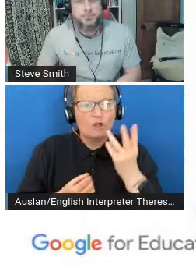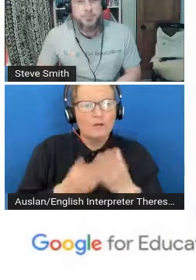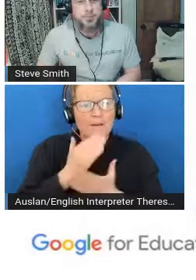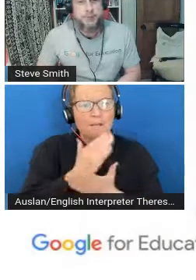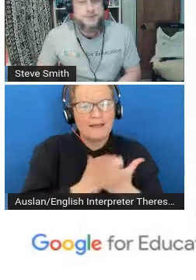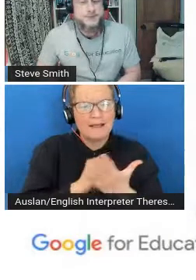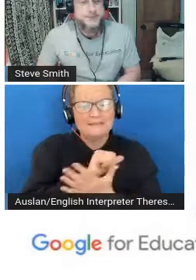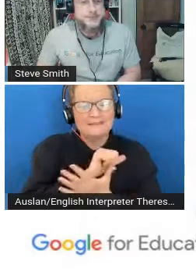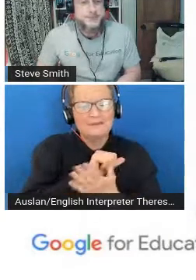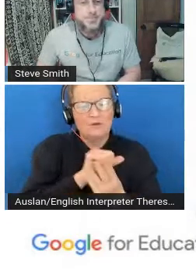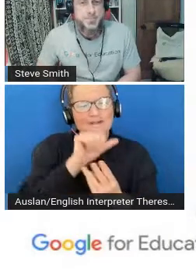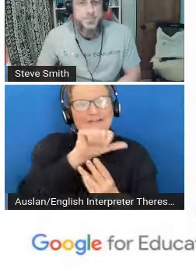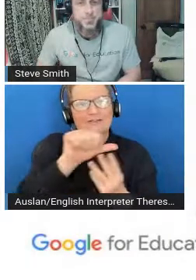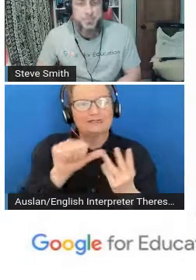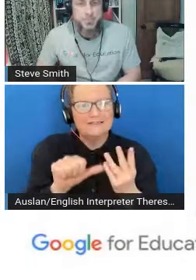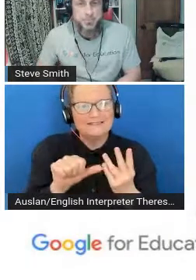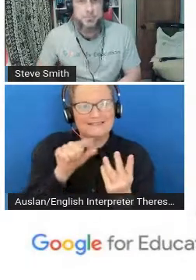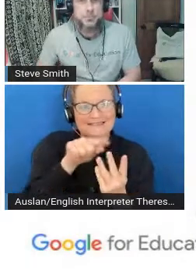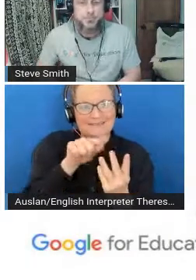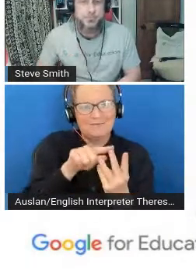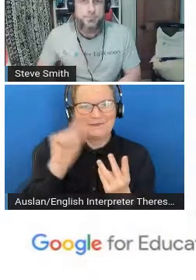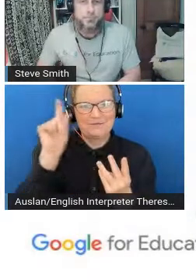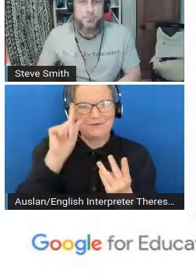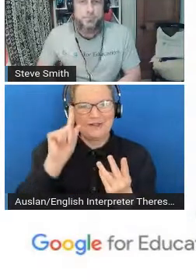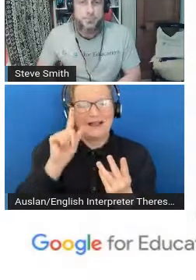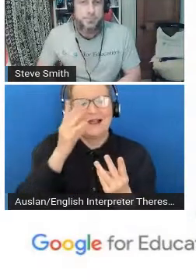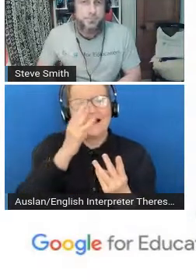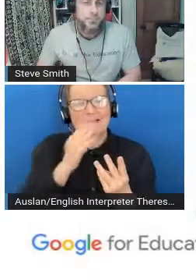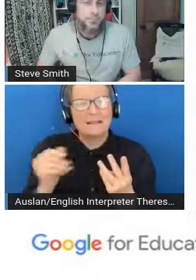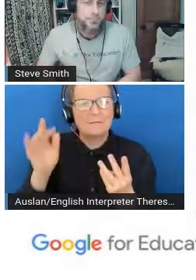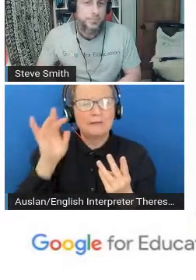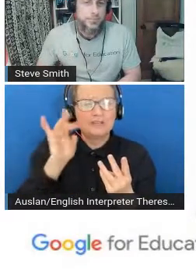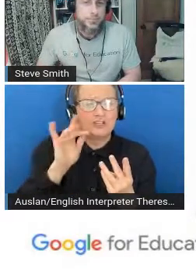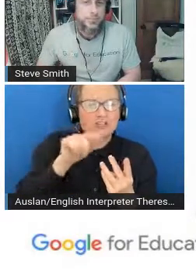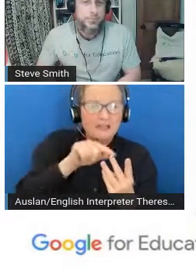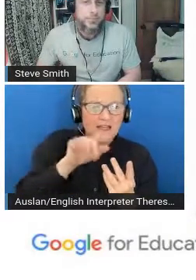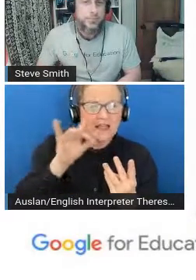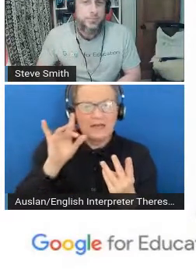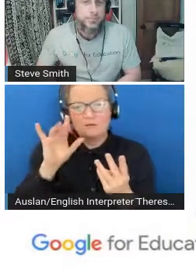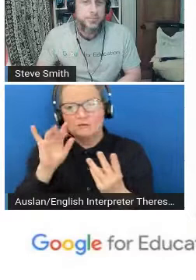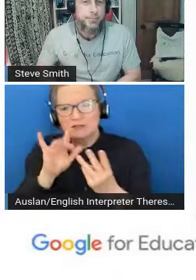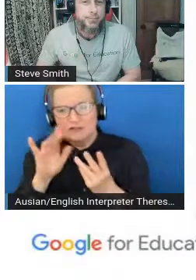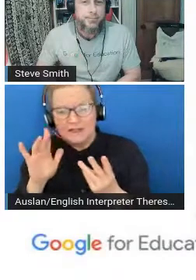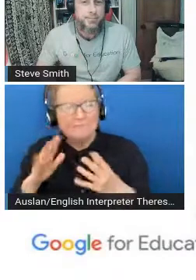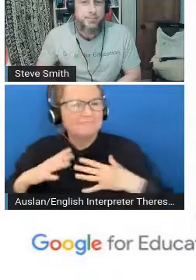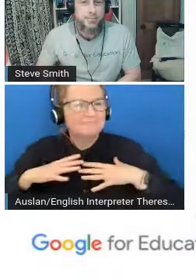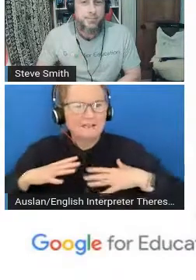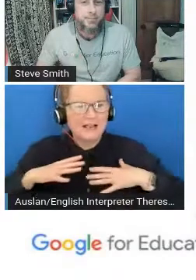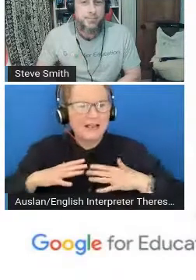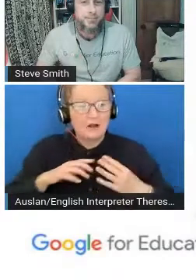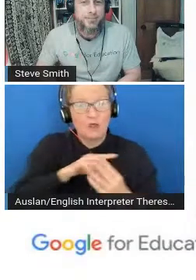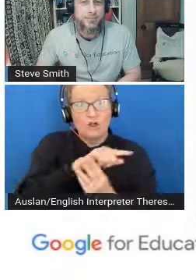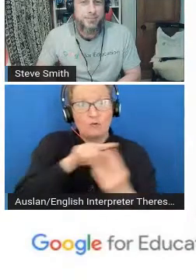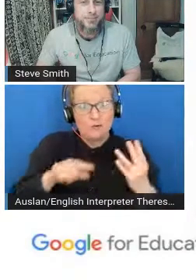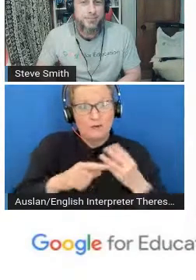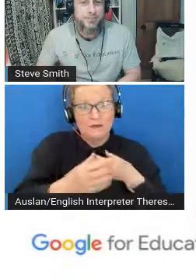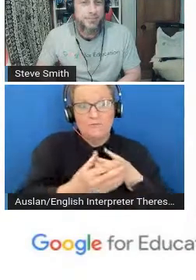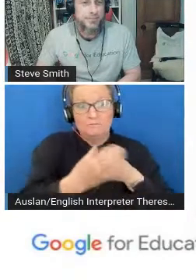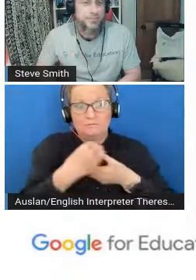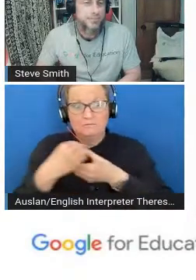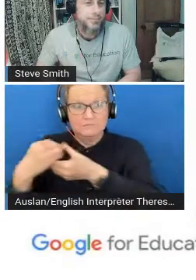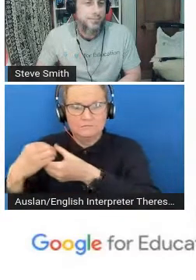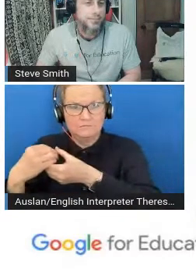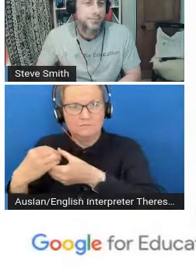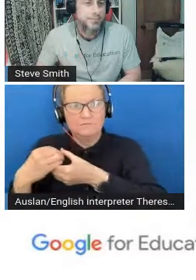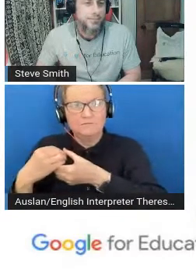there are some people joining us just for bits and pieces of it, which is totally fine. If you are joining for all 3 parts, then there is the opportunity